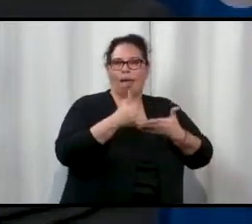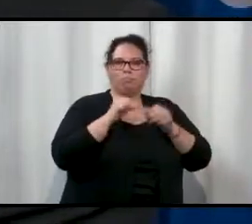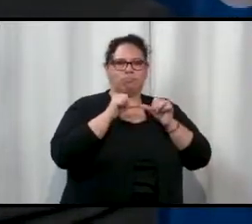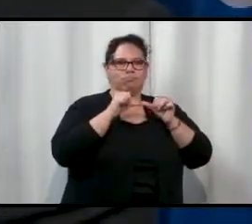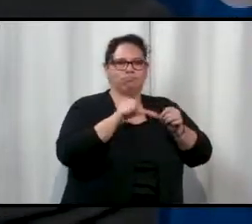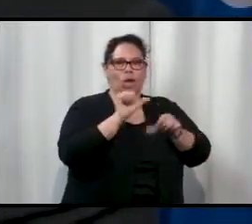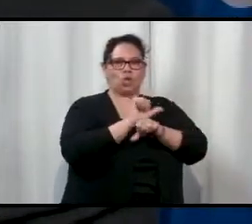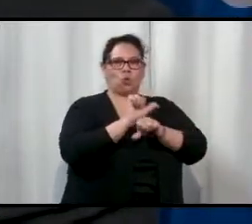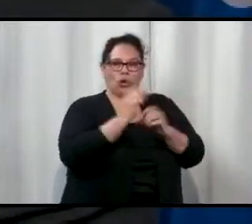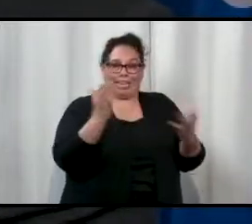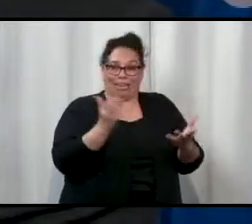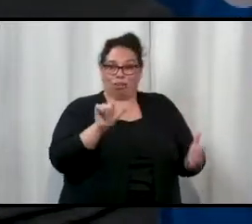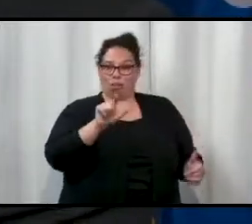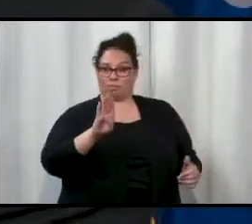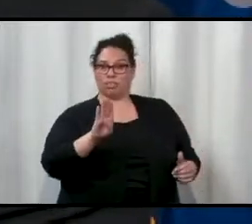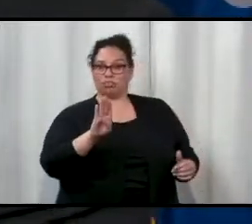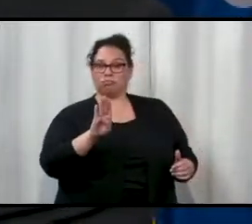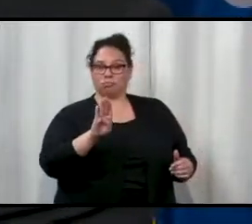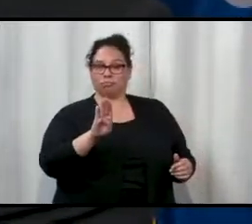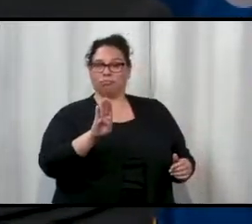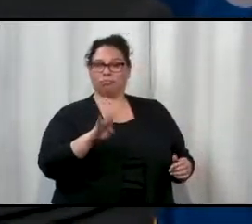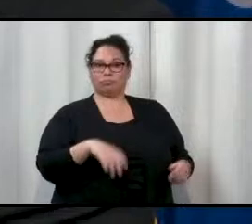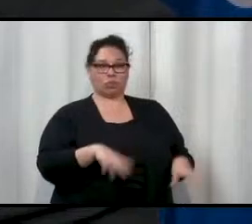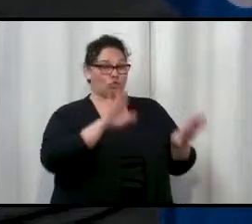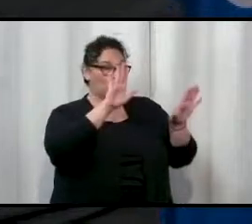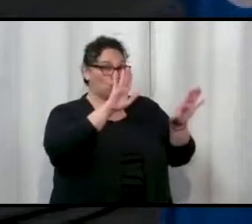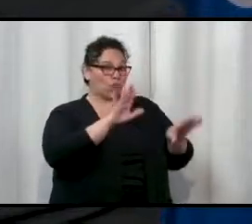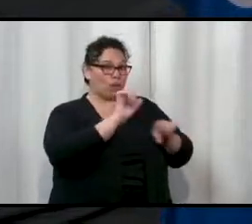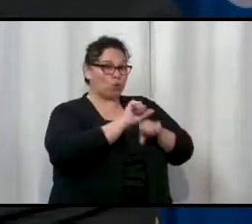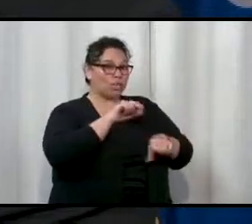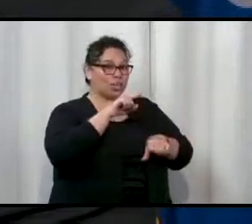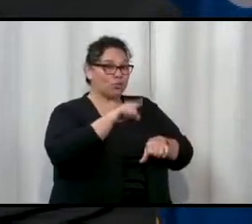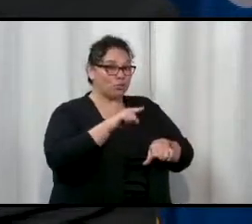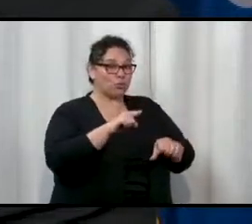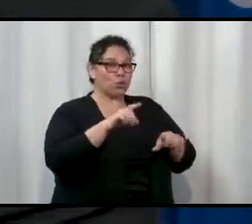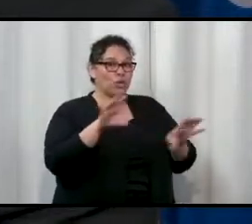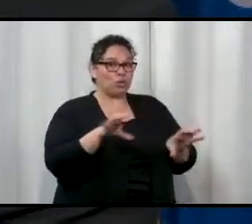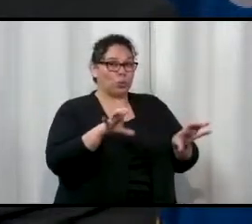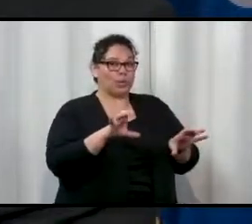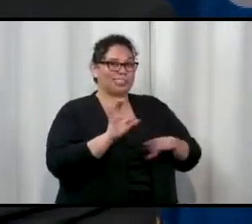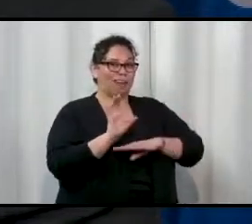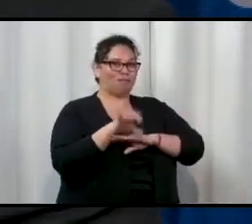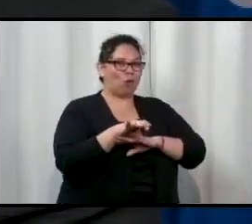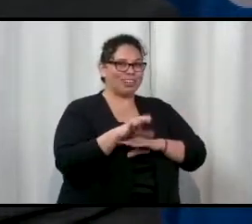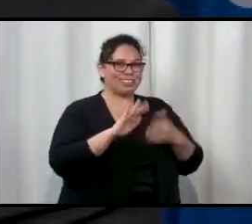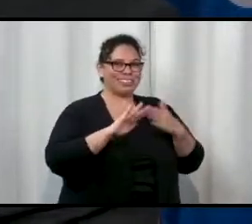work here in Long Beach. And so the great work that you're doing is forcing the city to